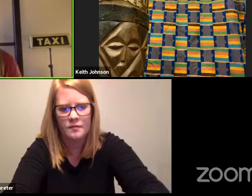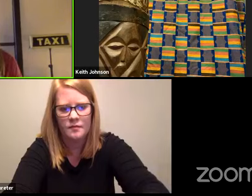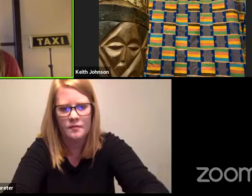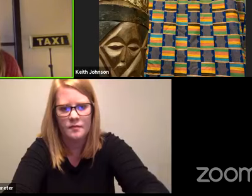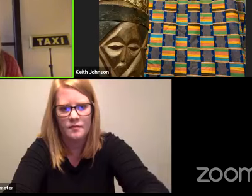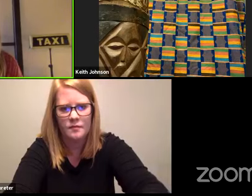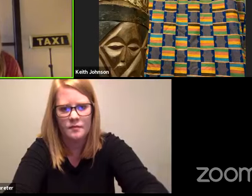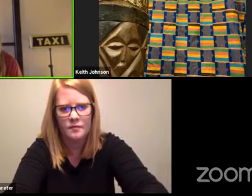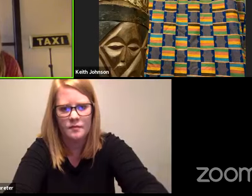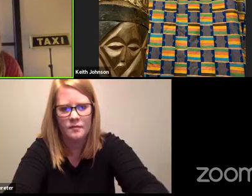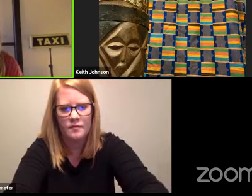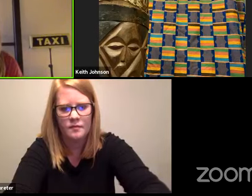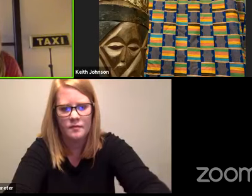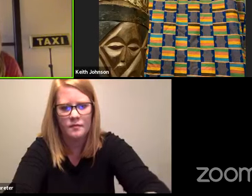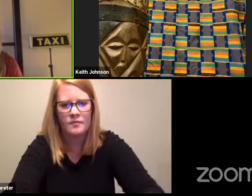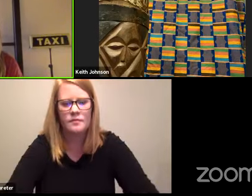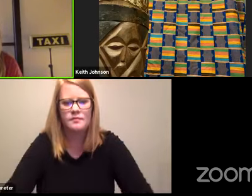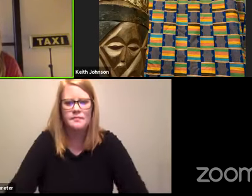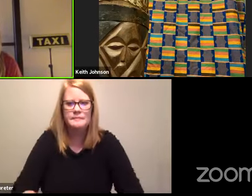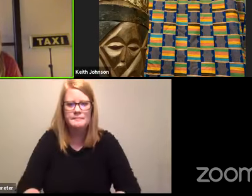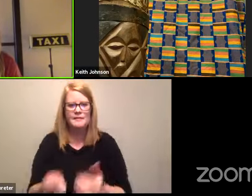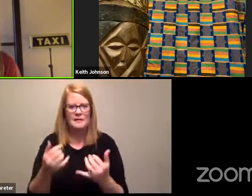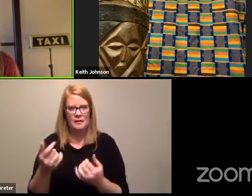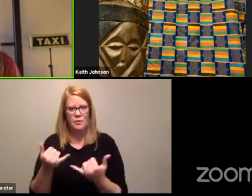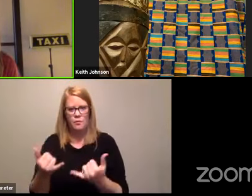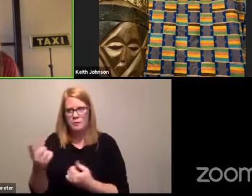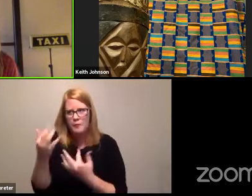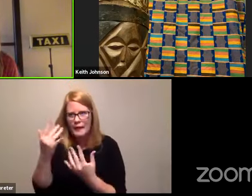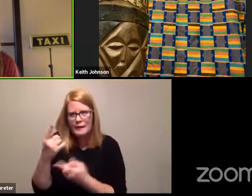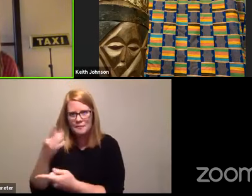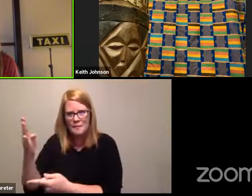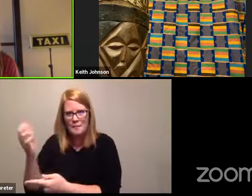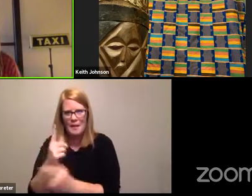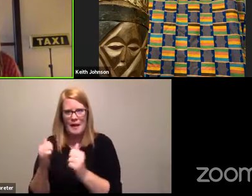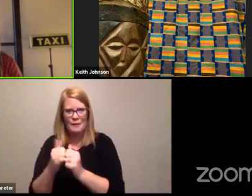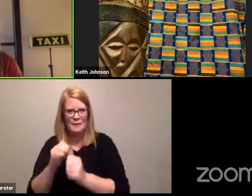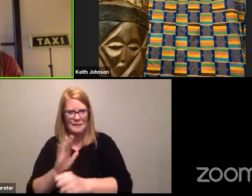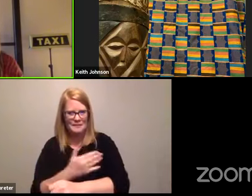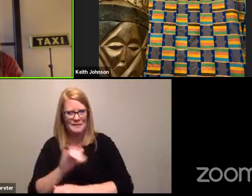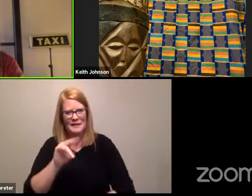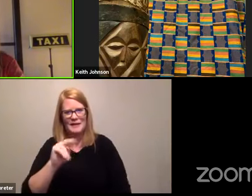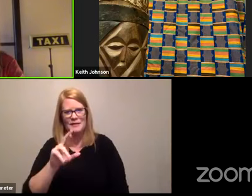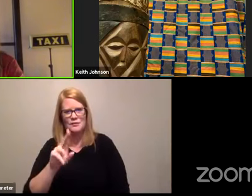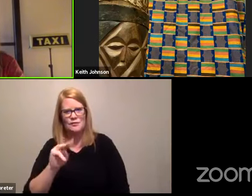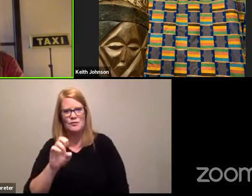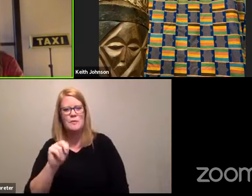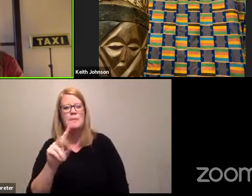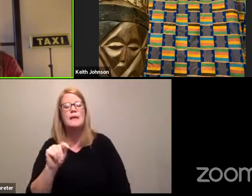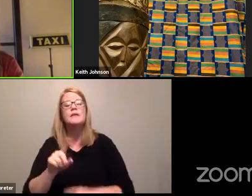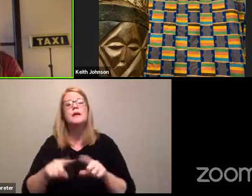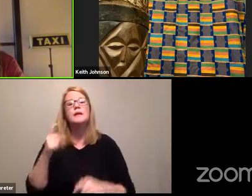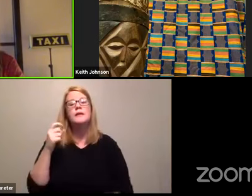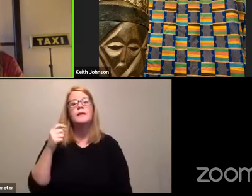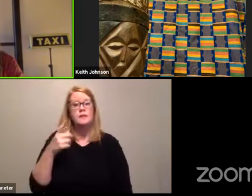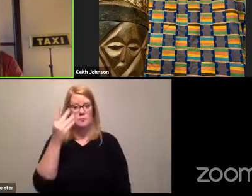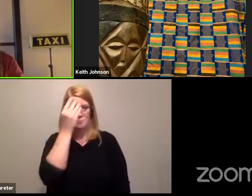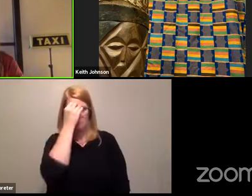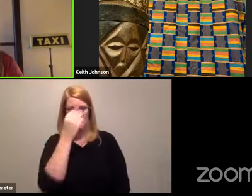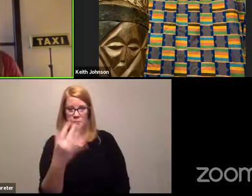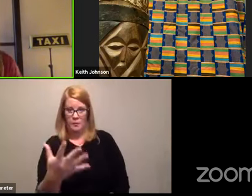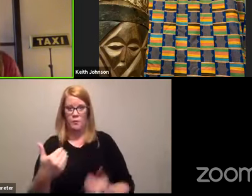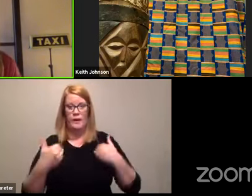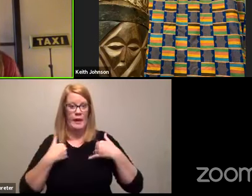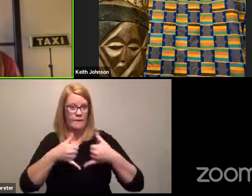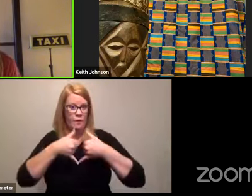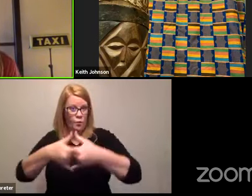Keith is a recipient of our Master-Apprentice Artist Award, which is what we give out. We give out these